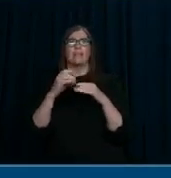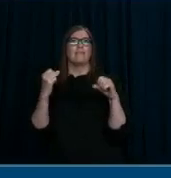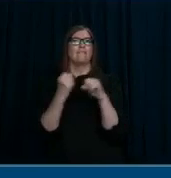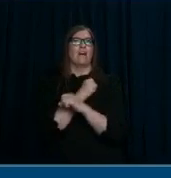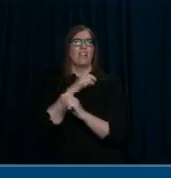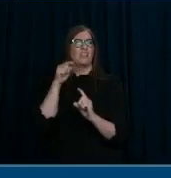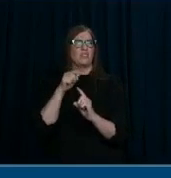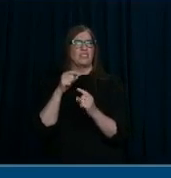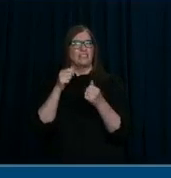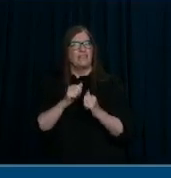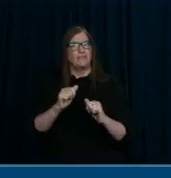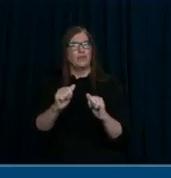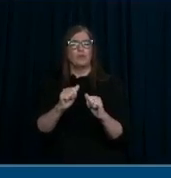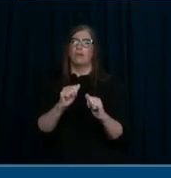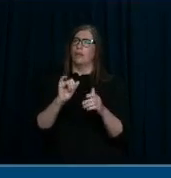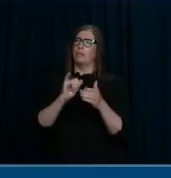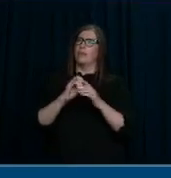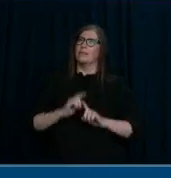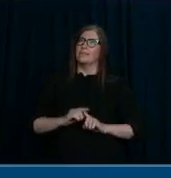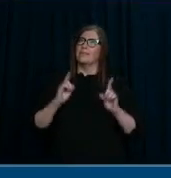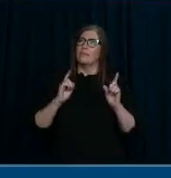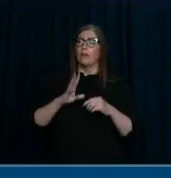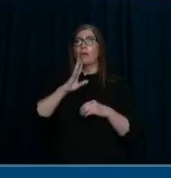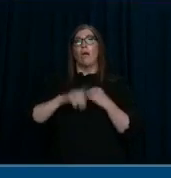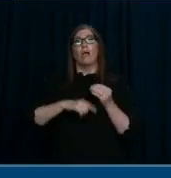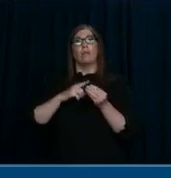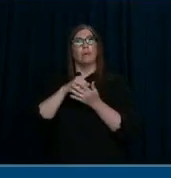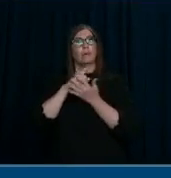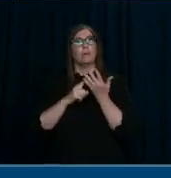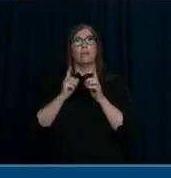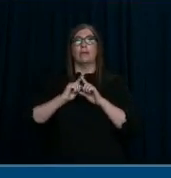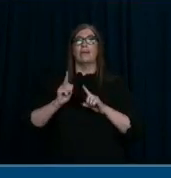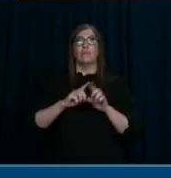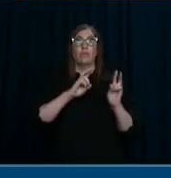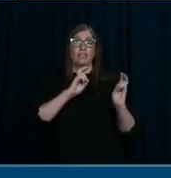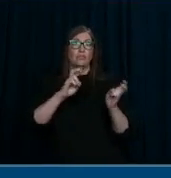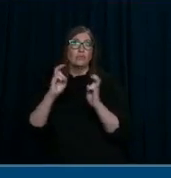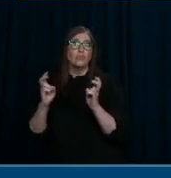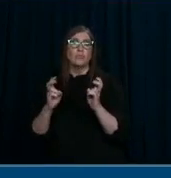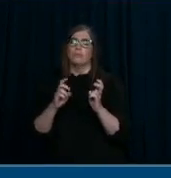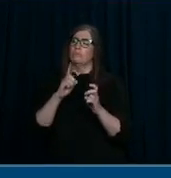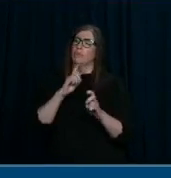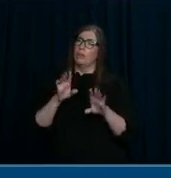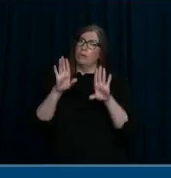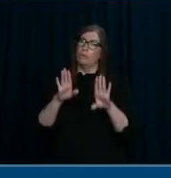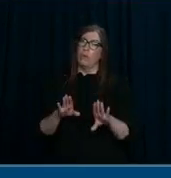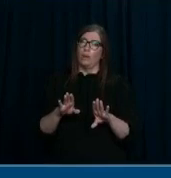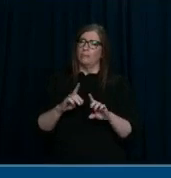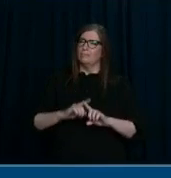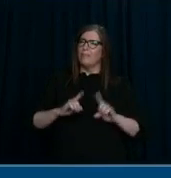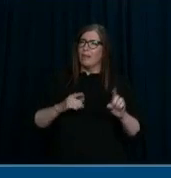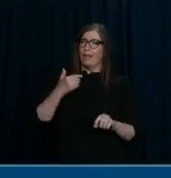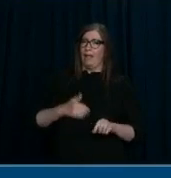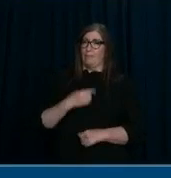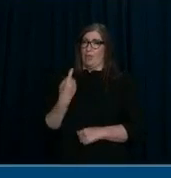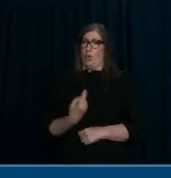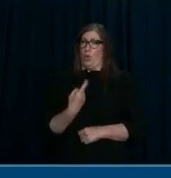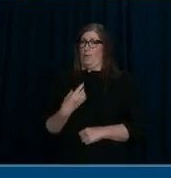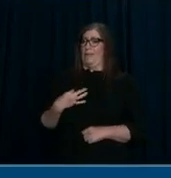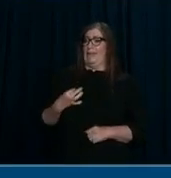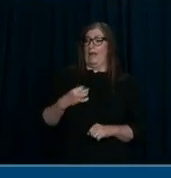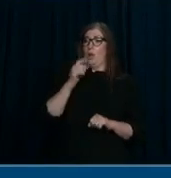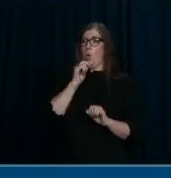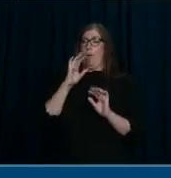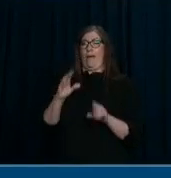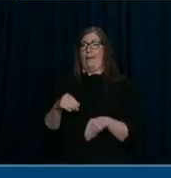that's the difference in this race. Talking about these issues is a great thing. However, I'm the only candidate who has delivered